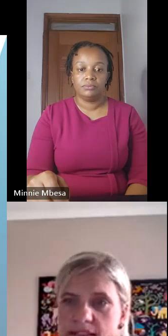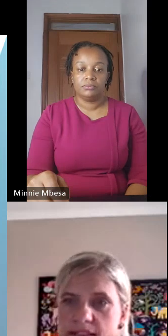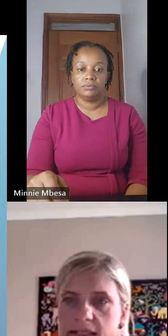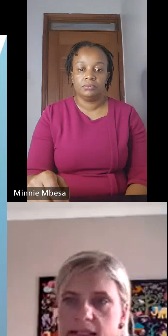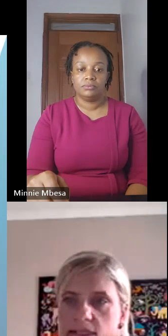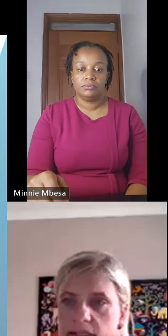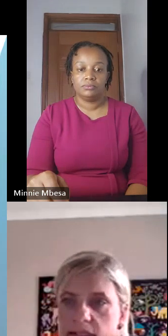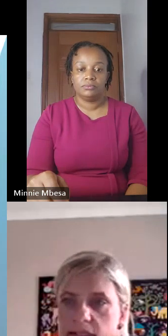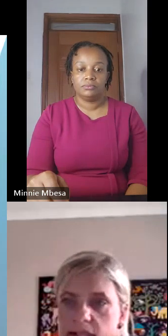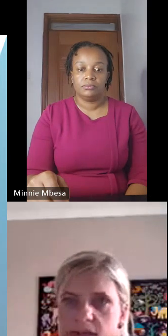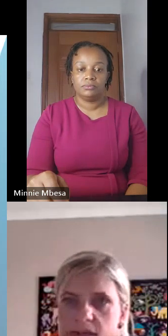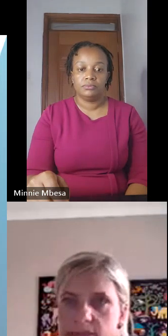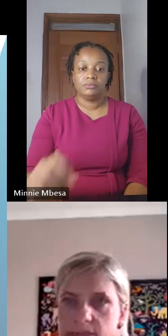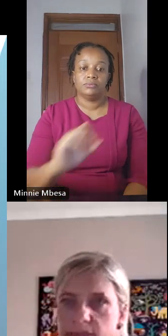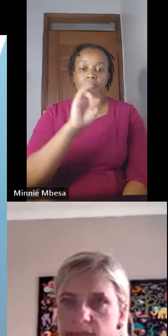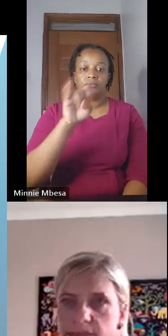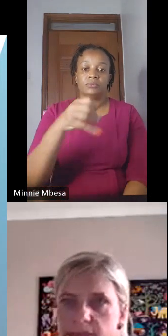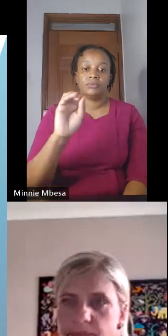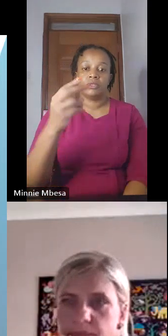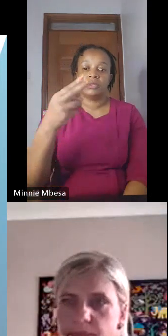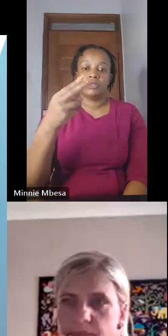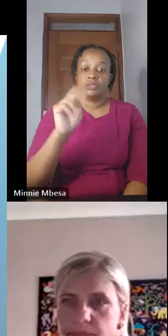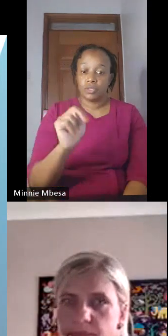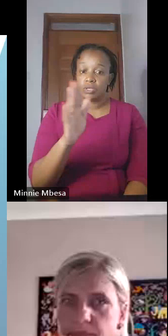John Edison, can you hear us?